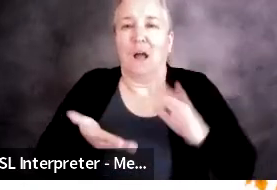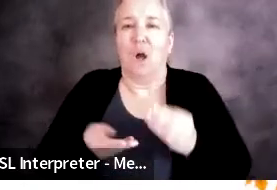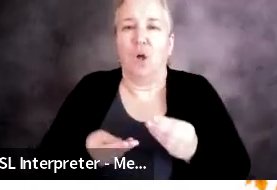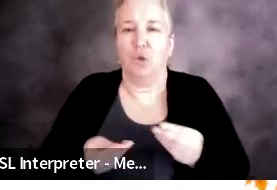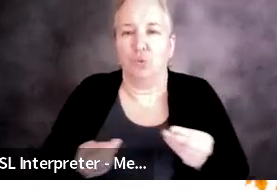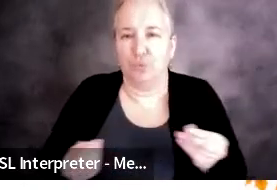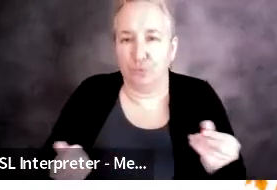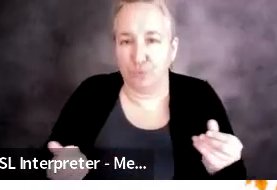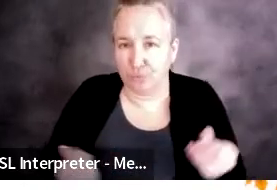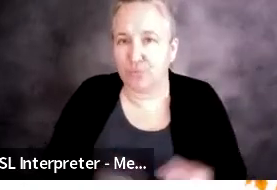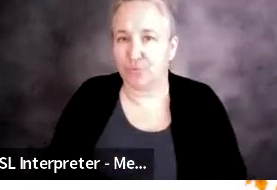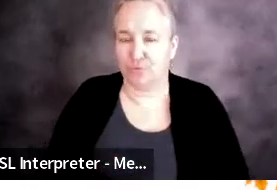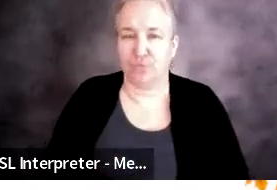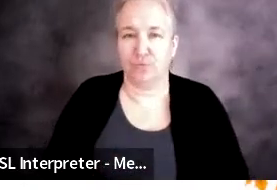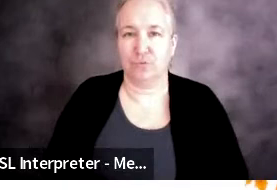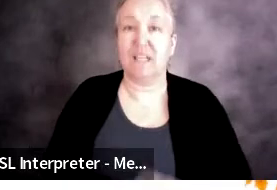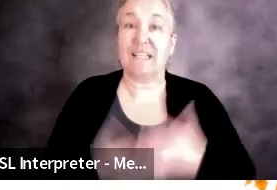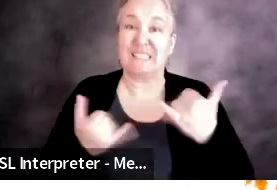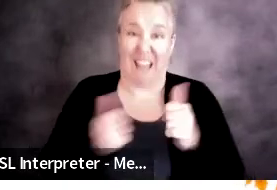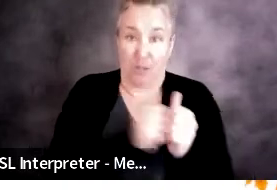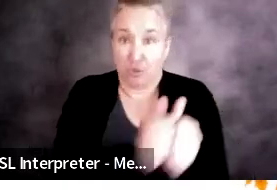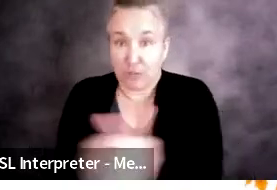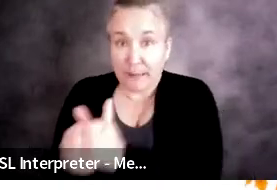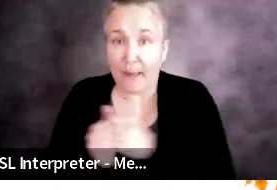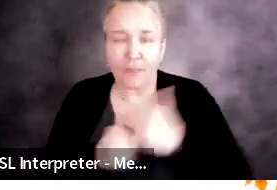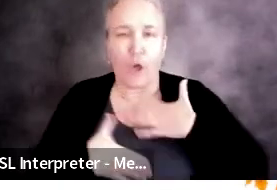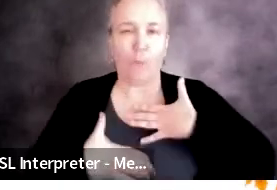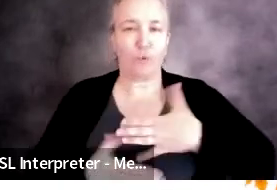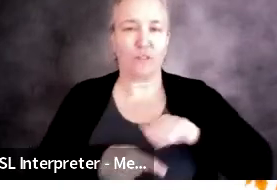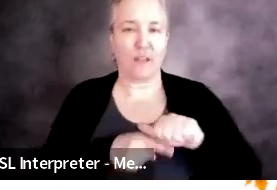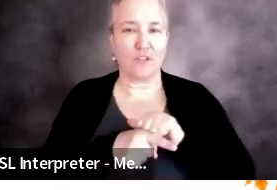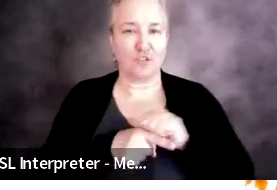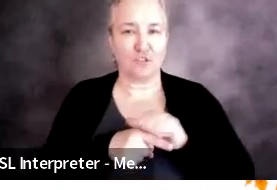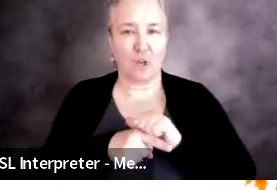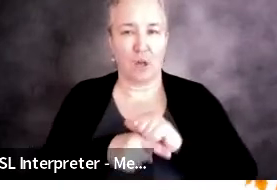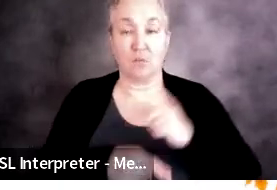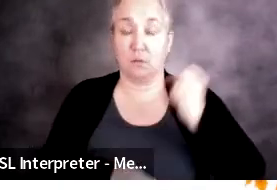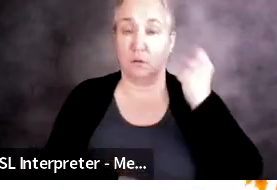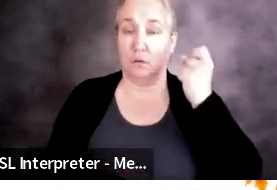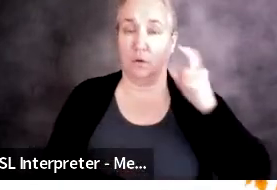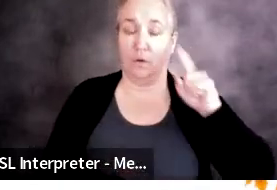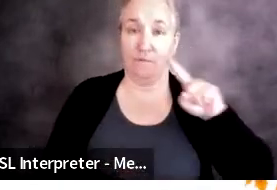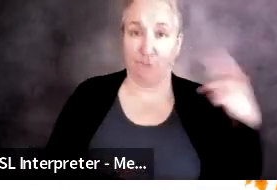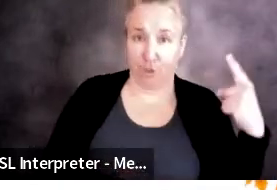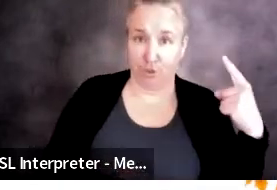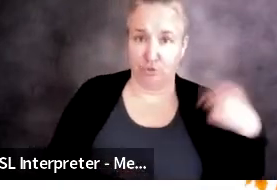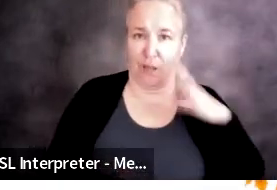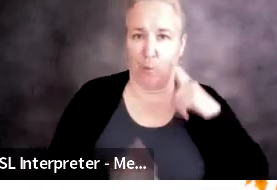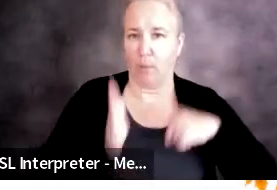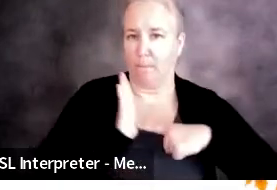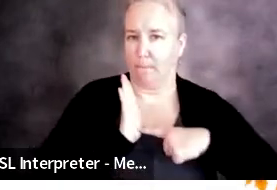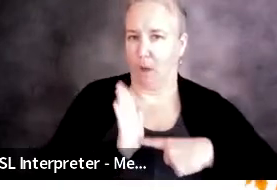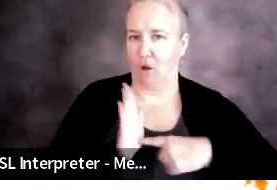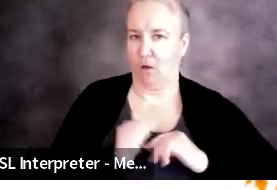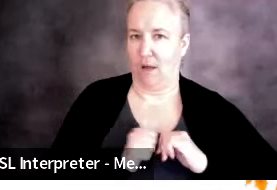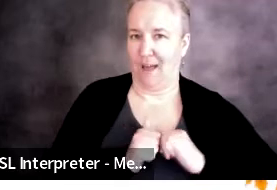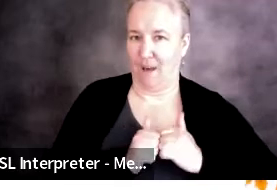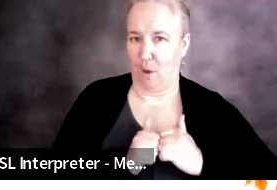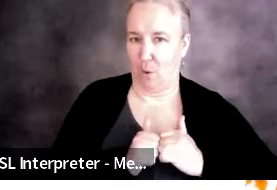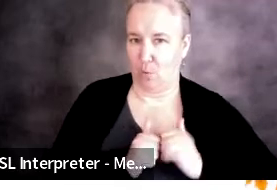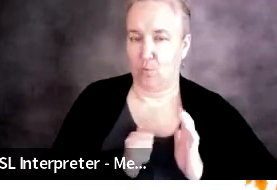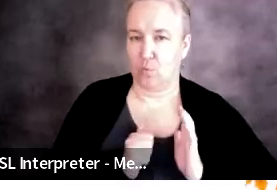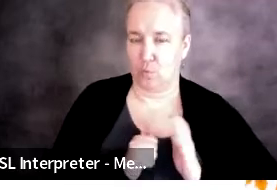take a moment to do a breathing exercise, but before we start, I'm going to model how to do a breathing